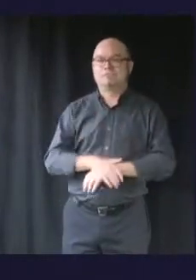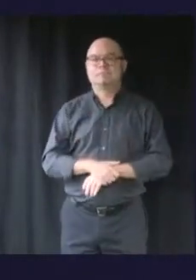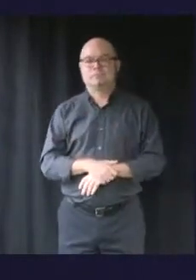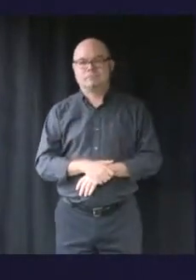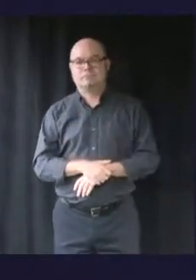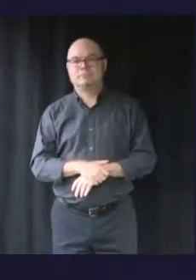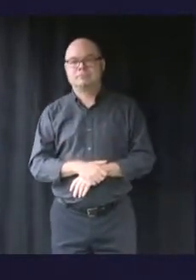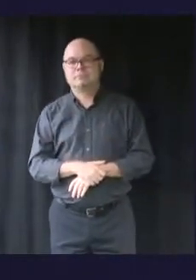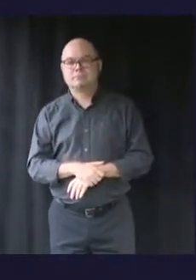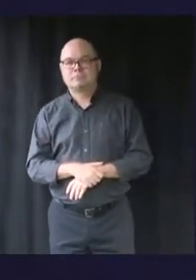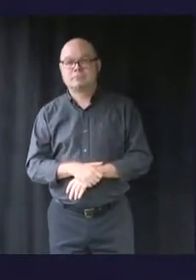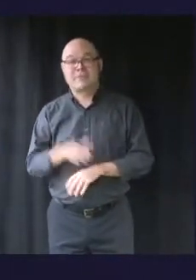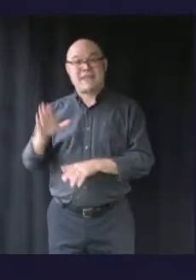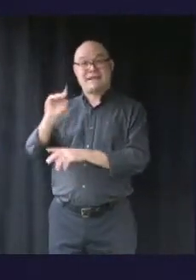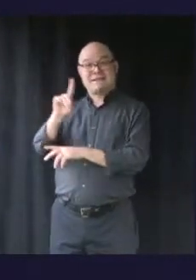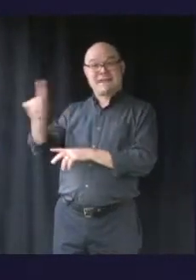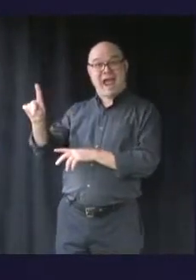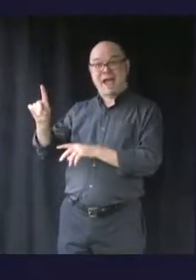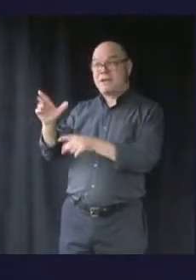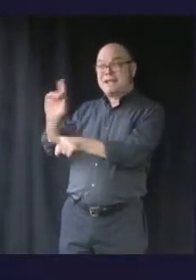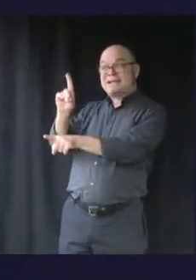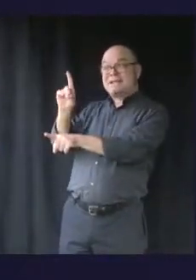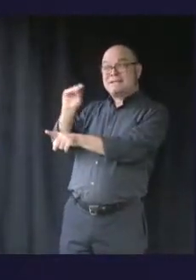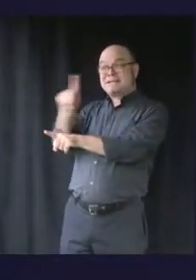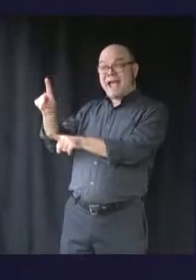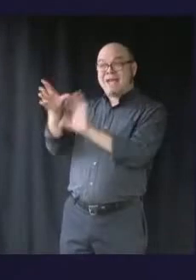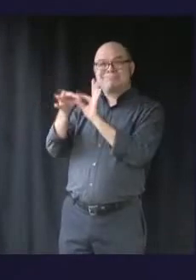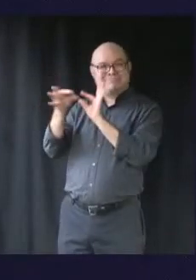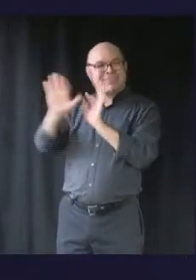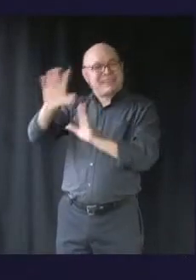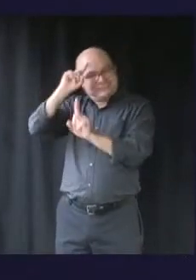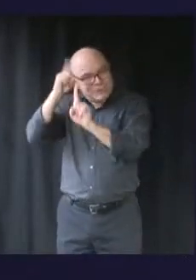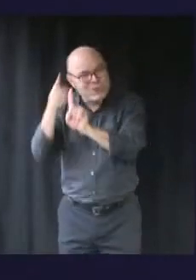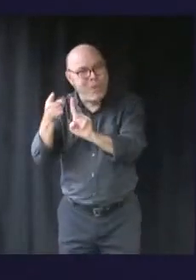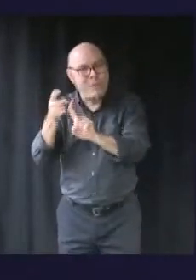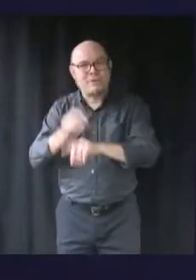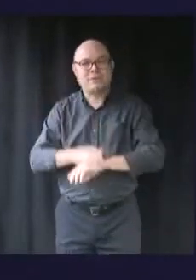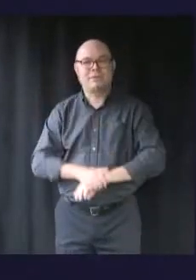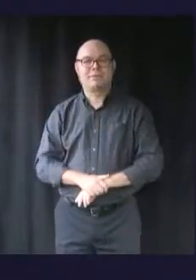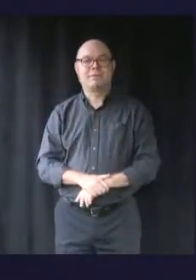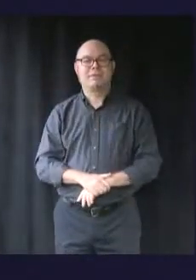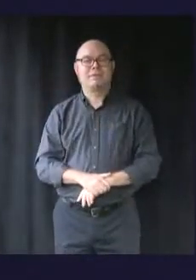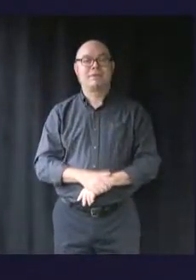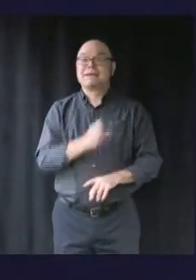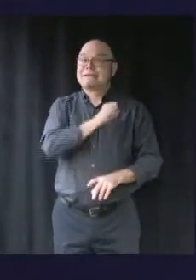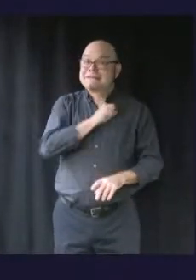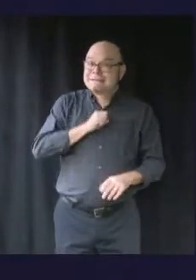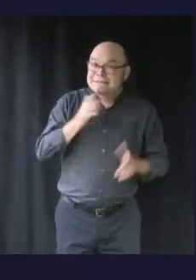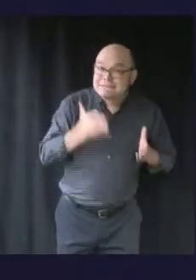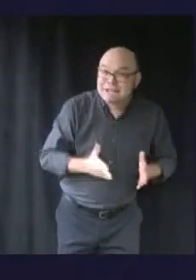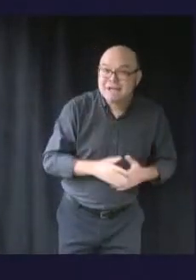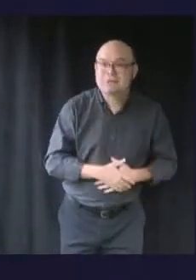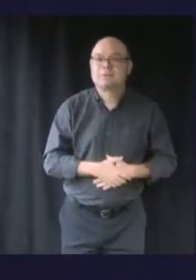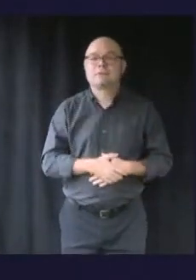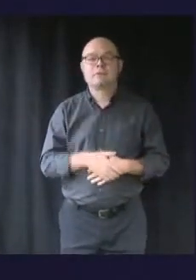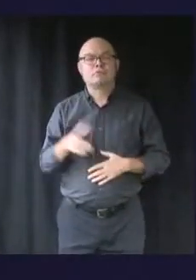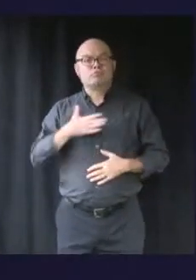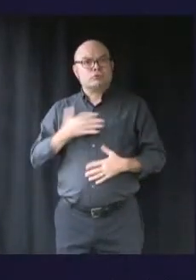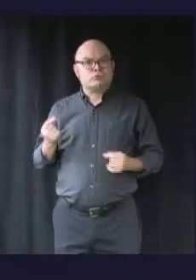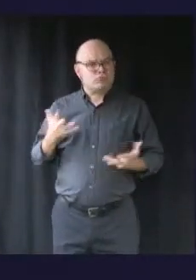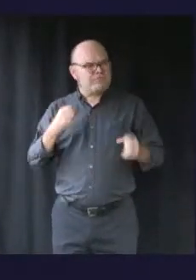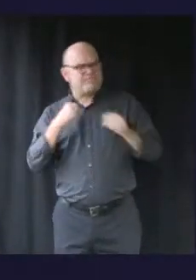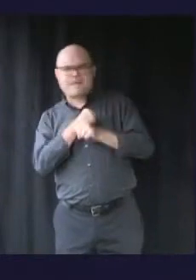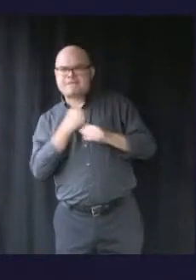He brought it to his service as a U.S. Senator, leading the floor fights with the Kennedys